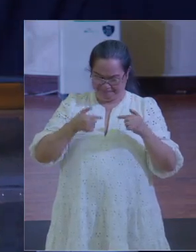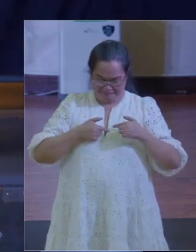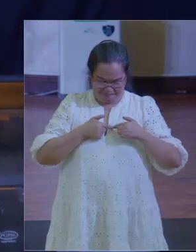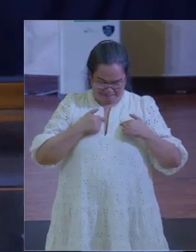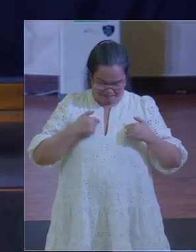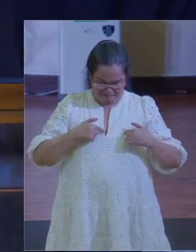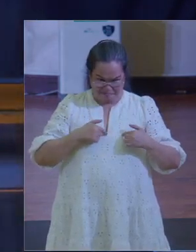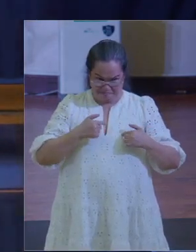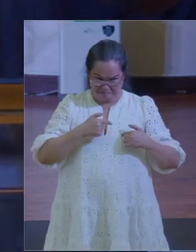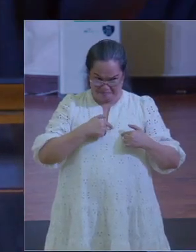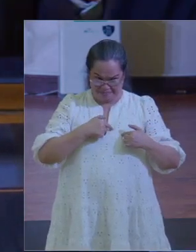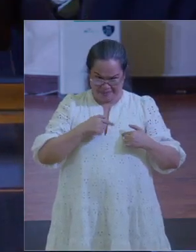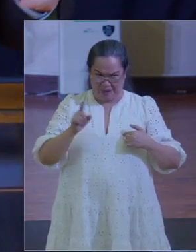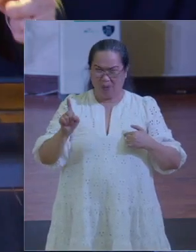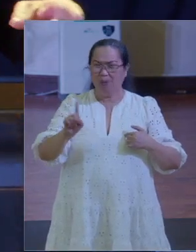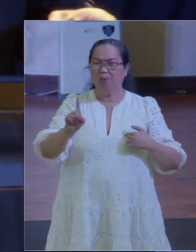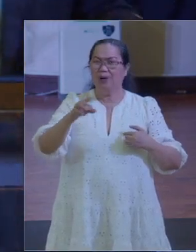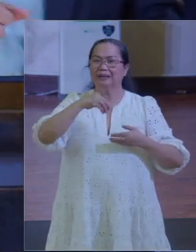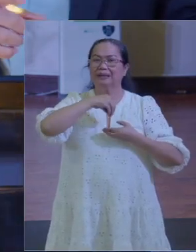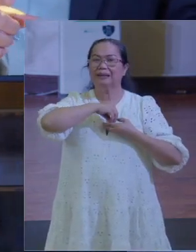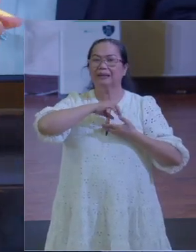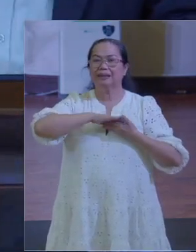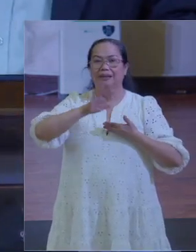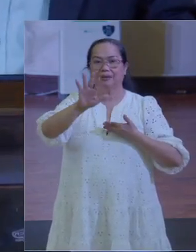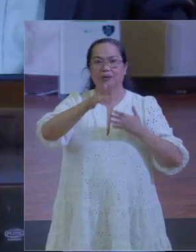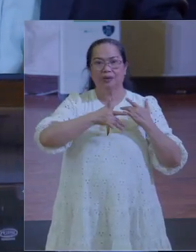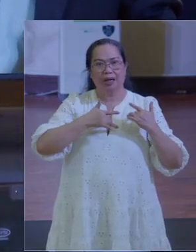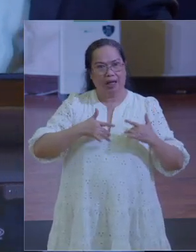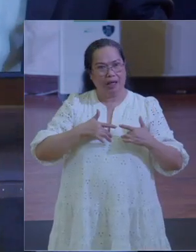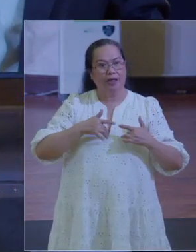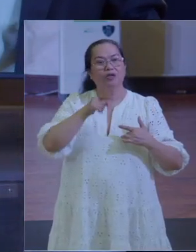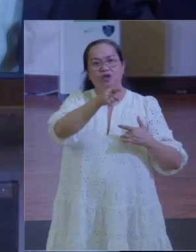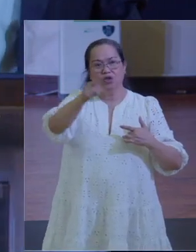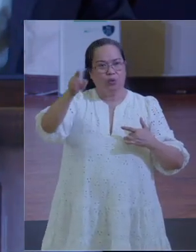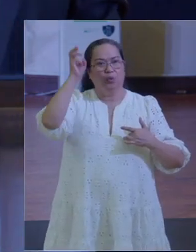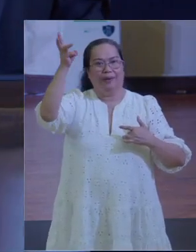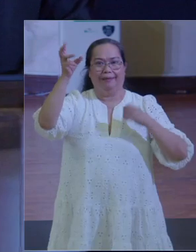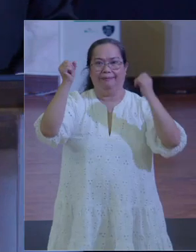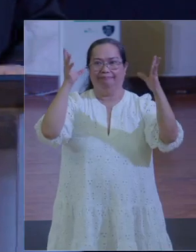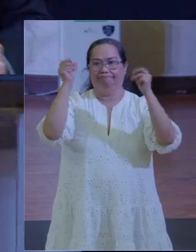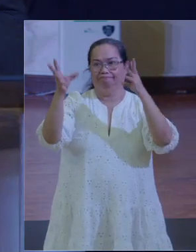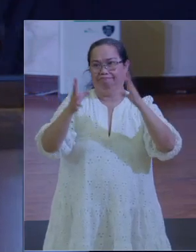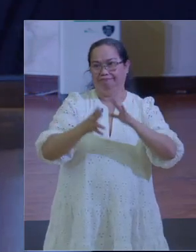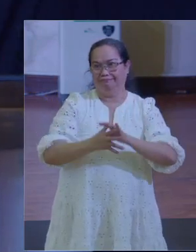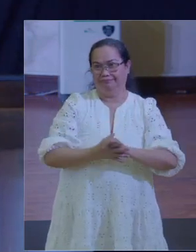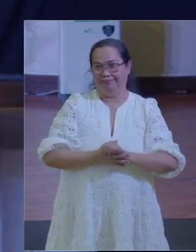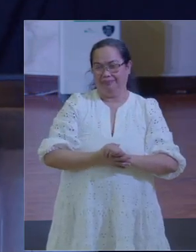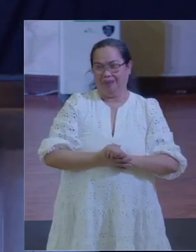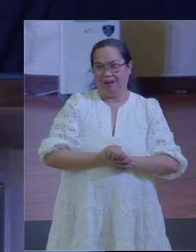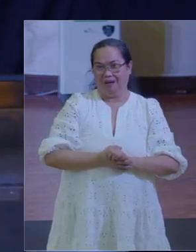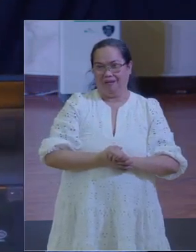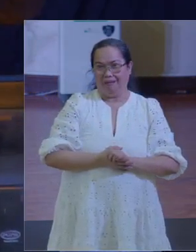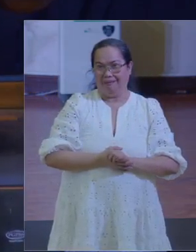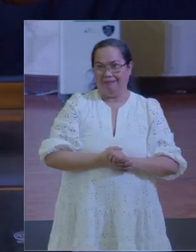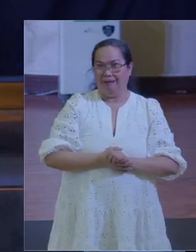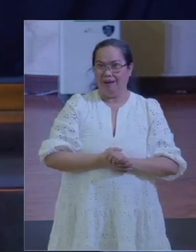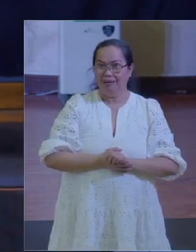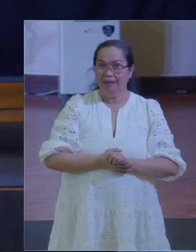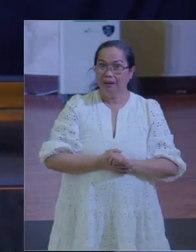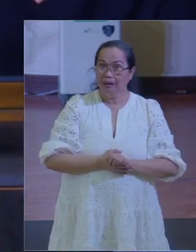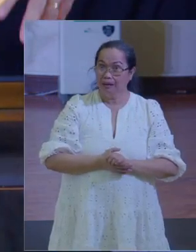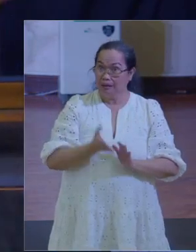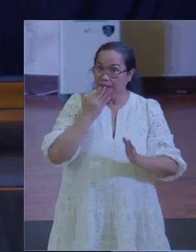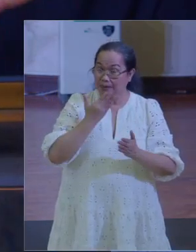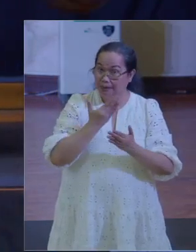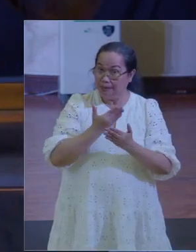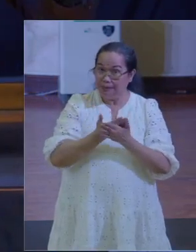the heart, the mouth speaks. The word that is used there, basahin na natin. Verse 45. The good person